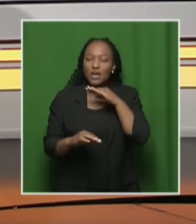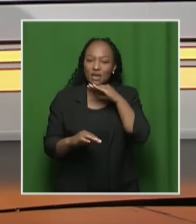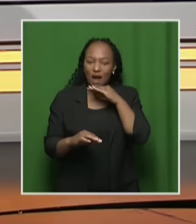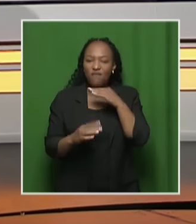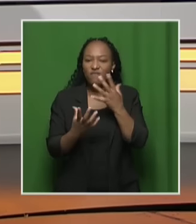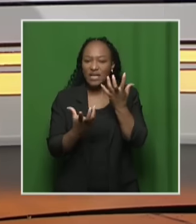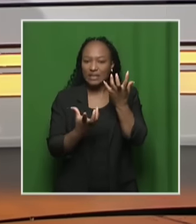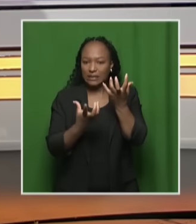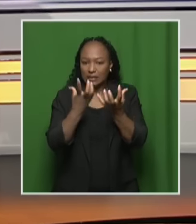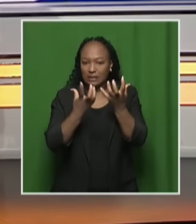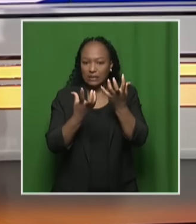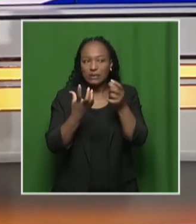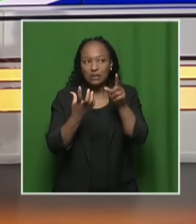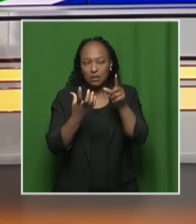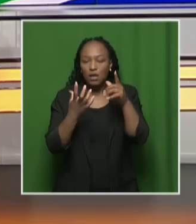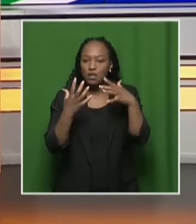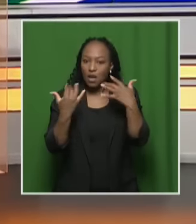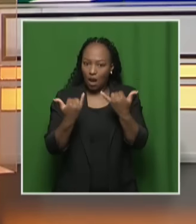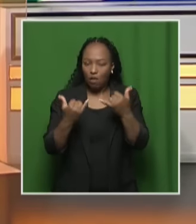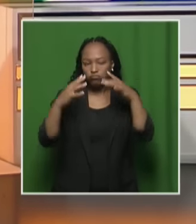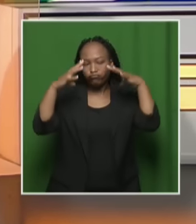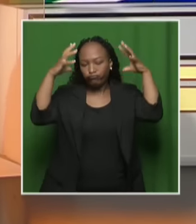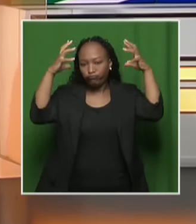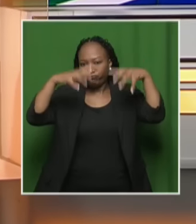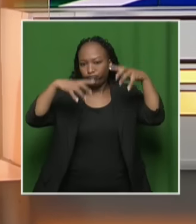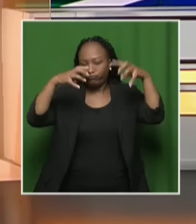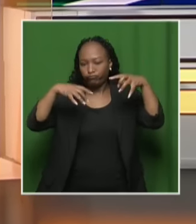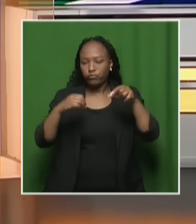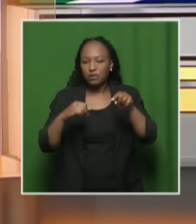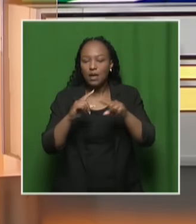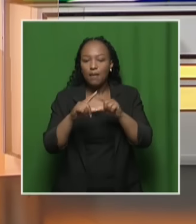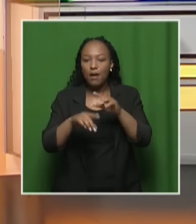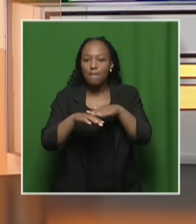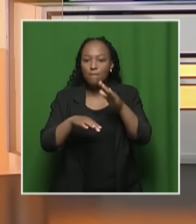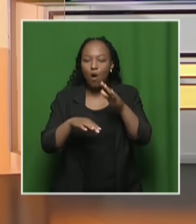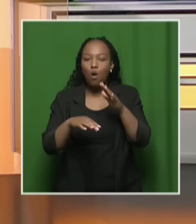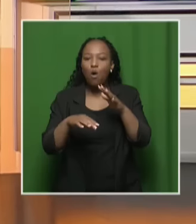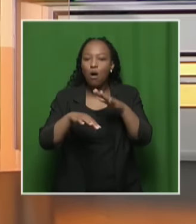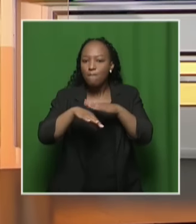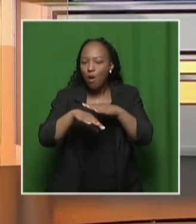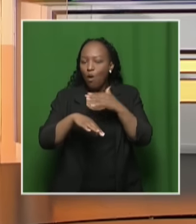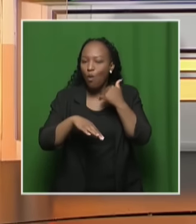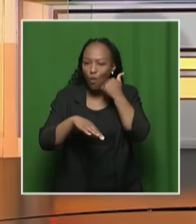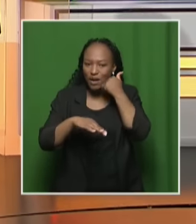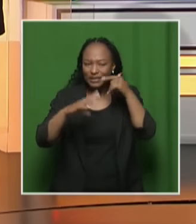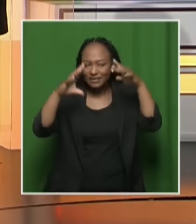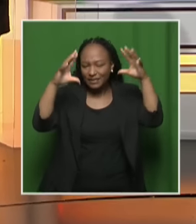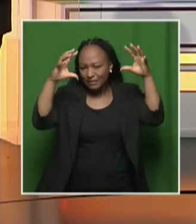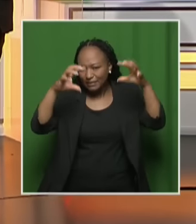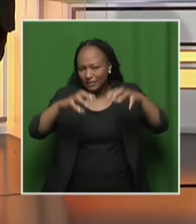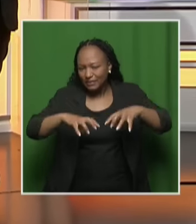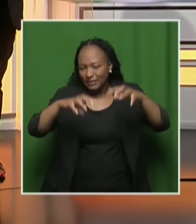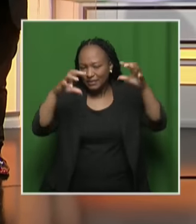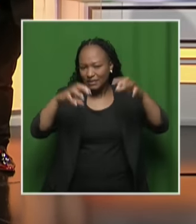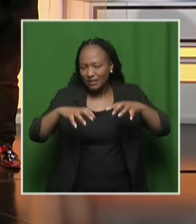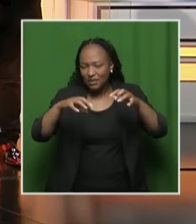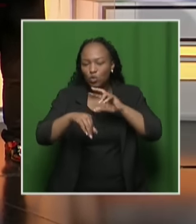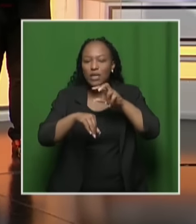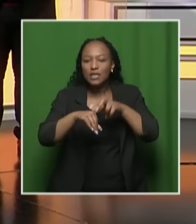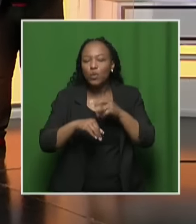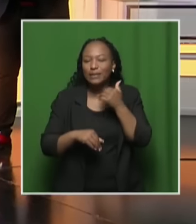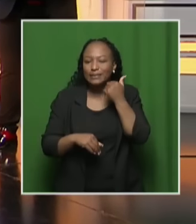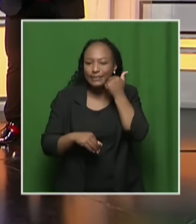heat to trigger all these thunderstorms. But one of the things that we're getting more is moisture, and rain needs a lot of moisture for it to